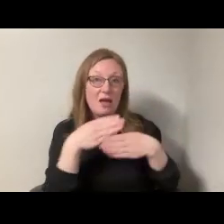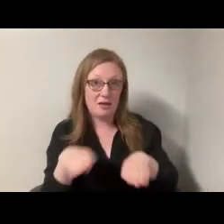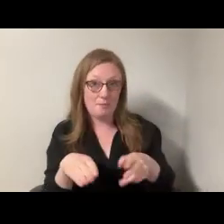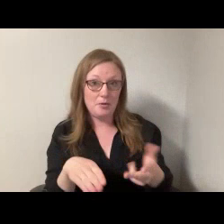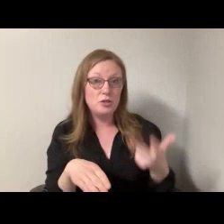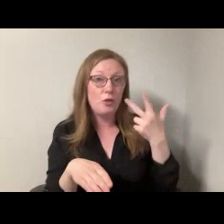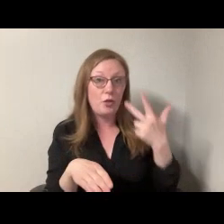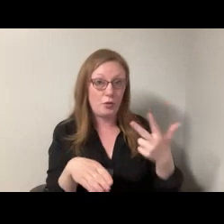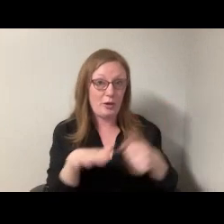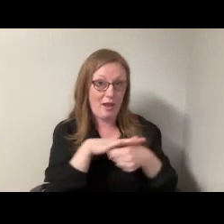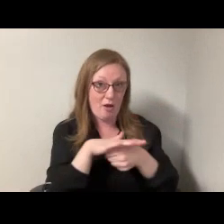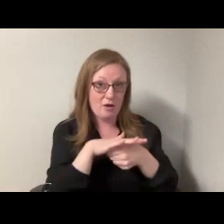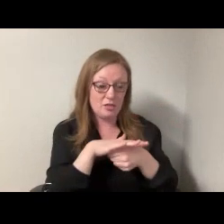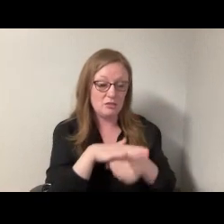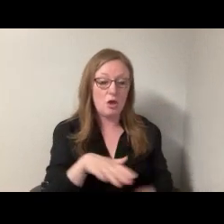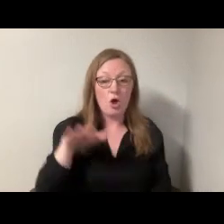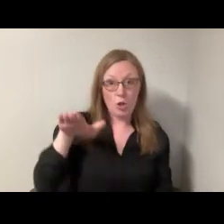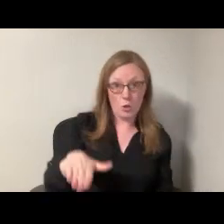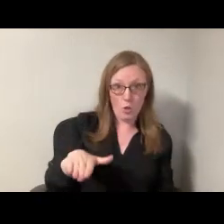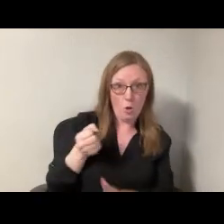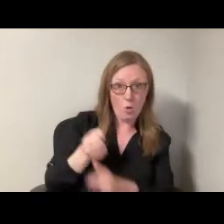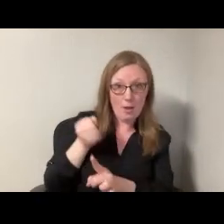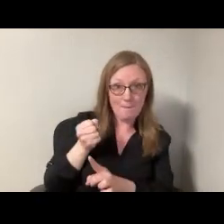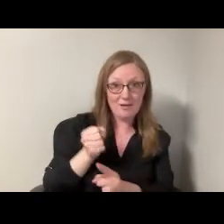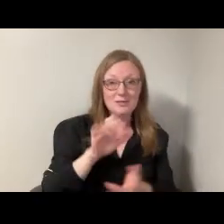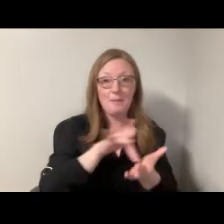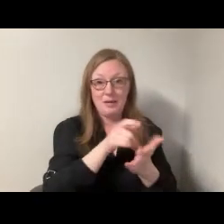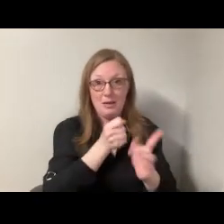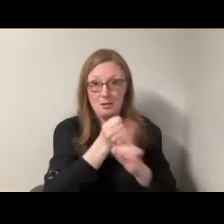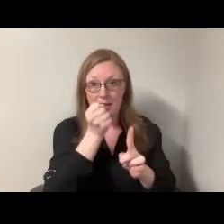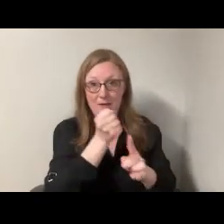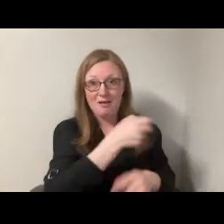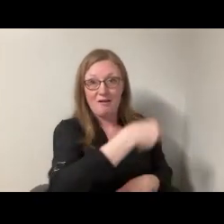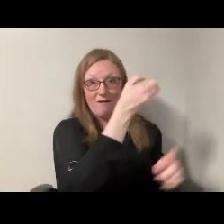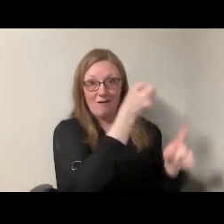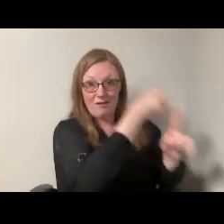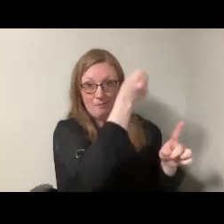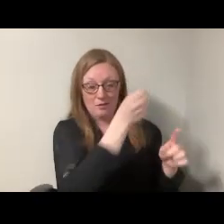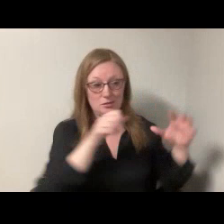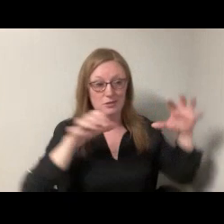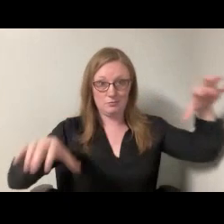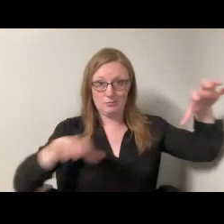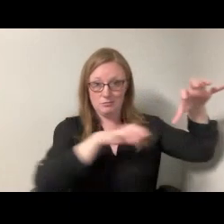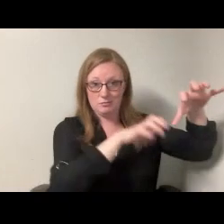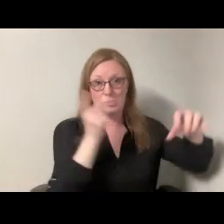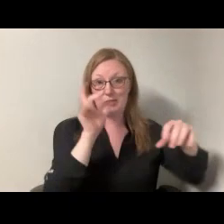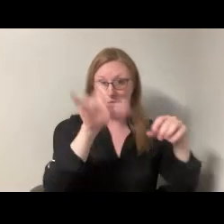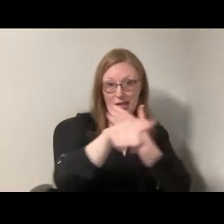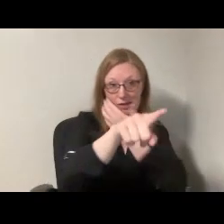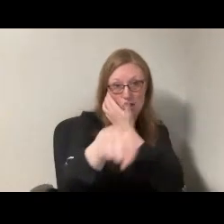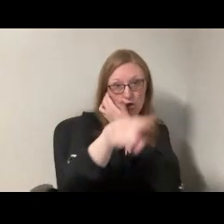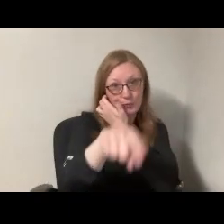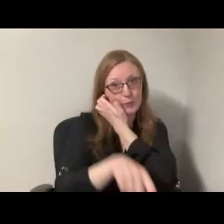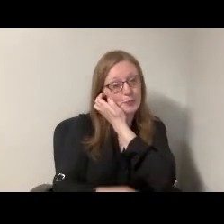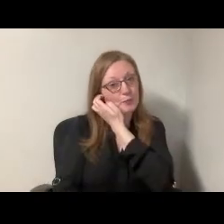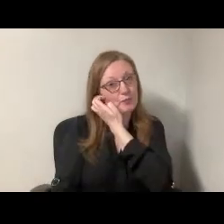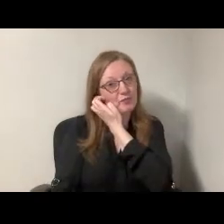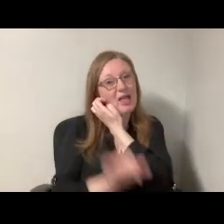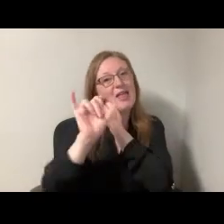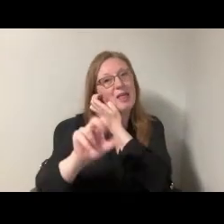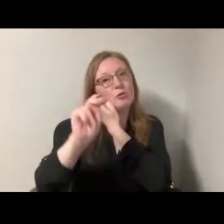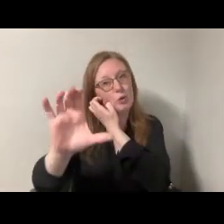low impact zone, a medium, or a high impact zone. All right. And so here, like you say, here's this is in North Carolina.